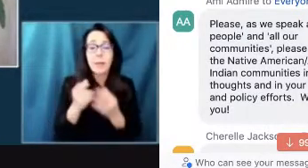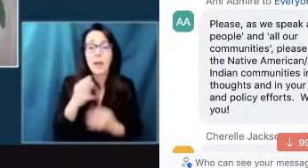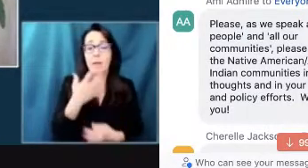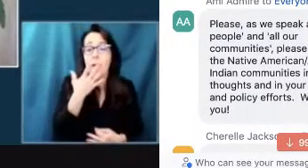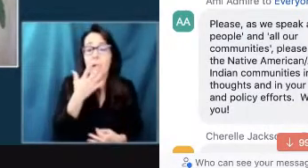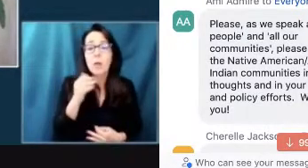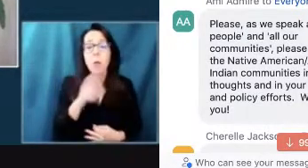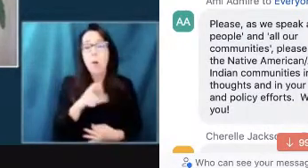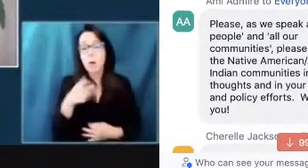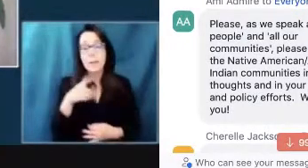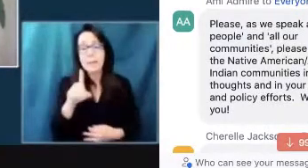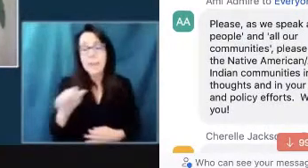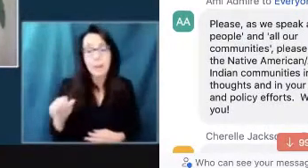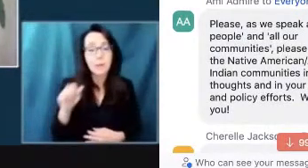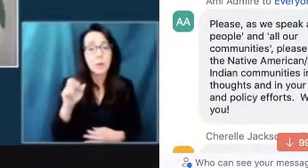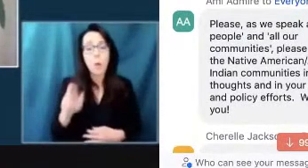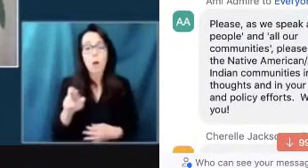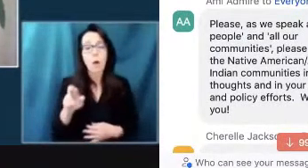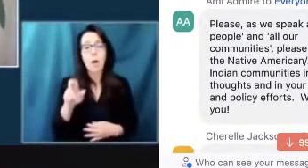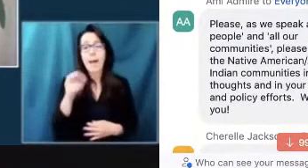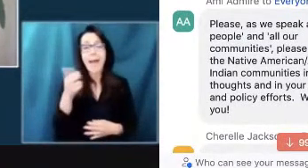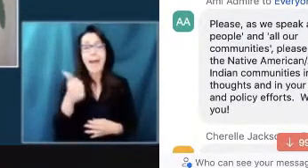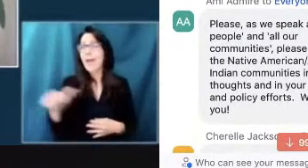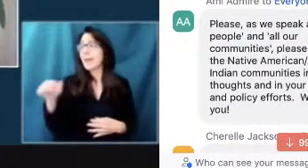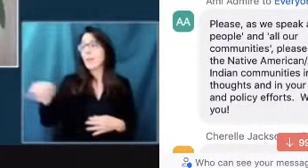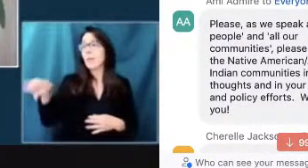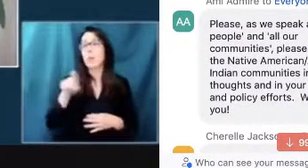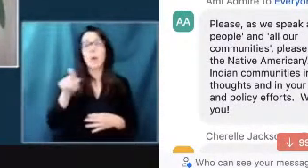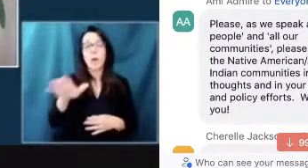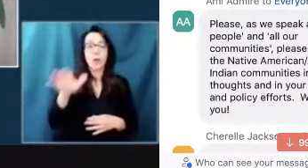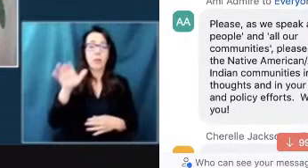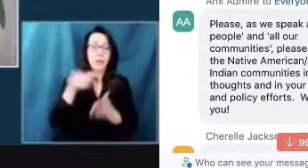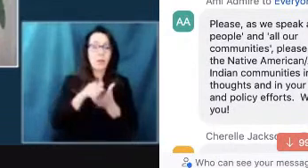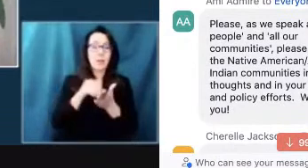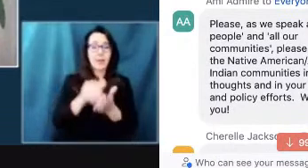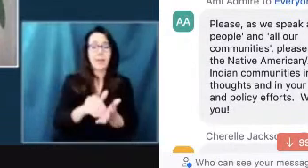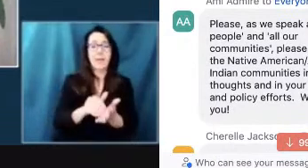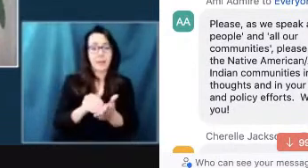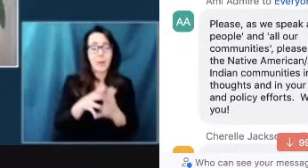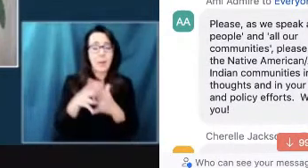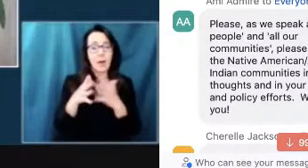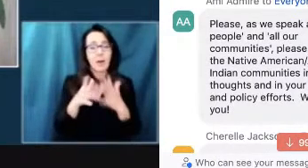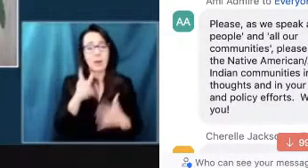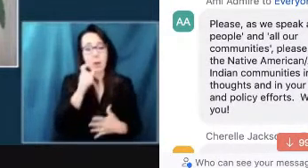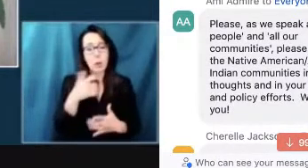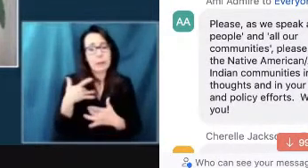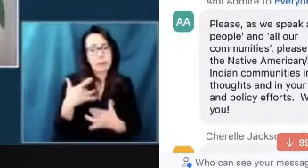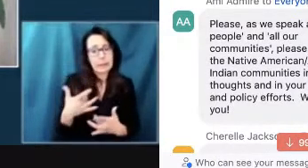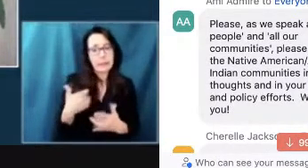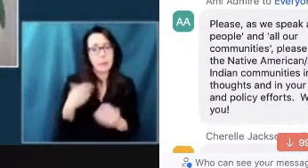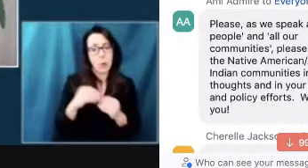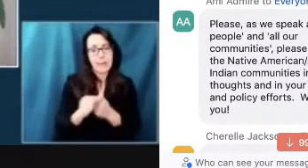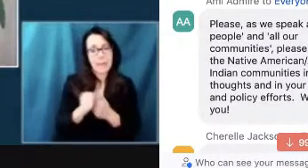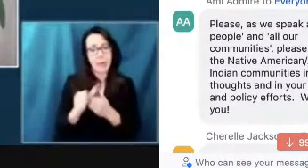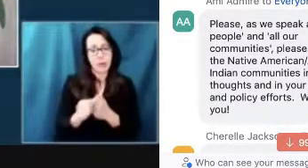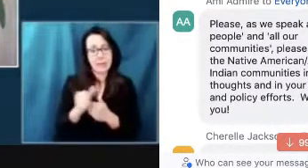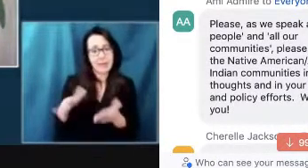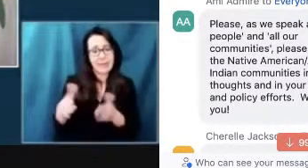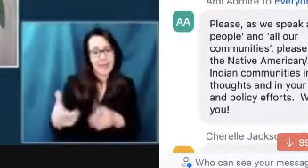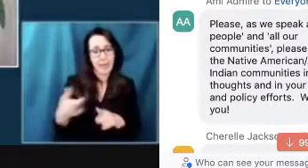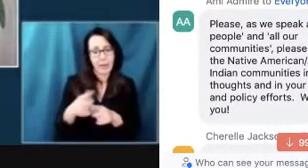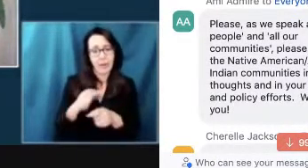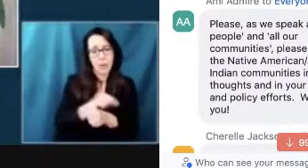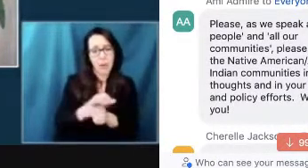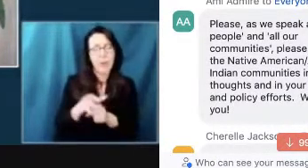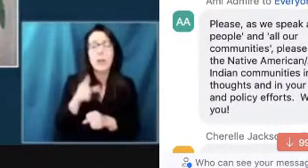any of the 100 million Americans at higher risk of death or disability from COVID, that you are worth as much as anyone else. An